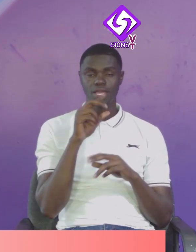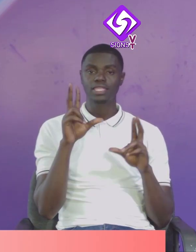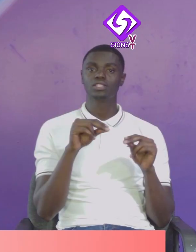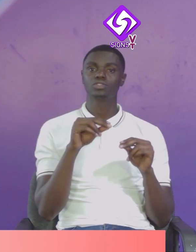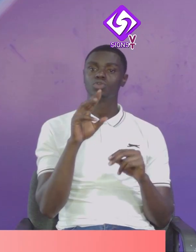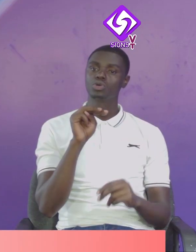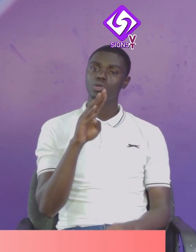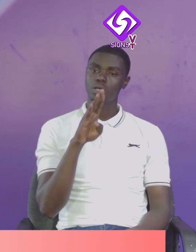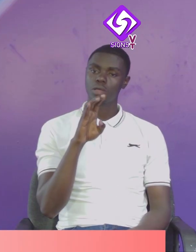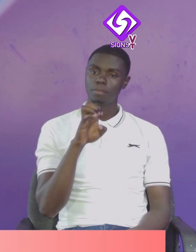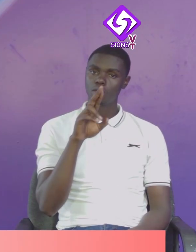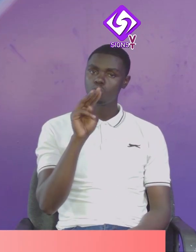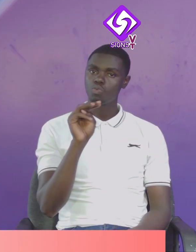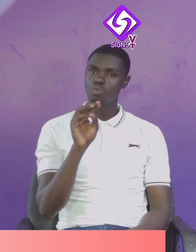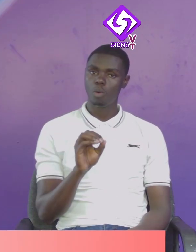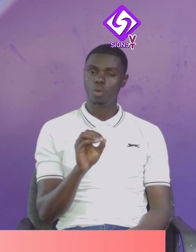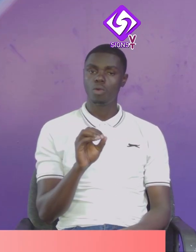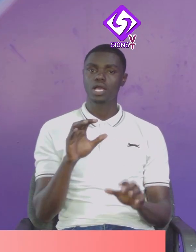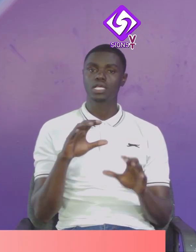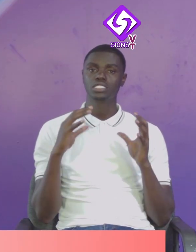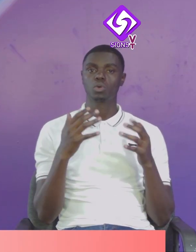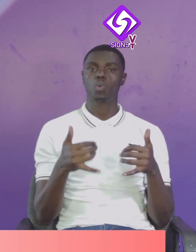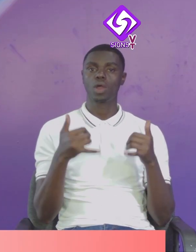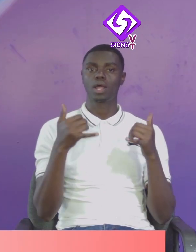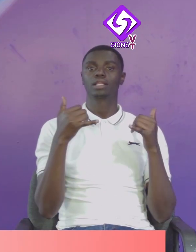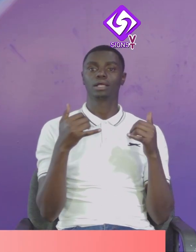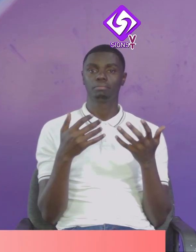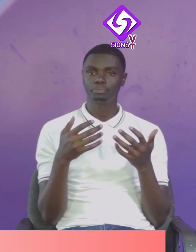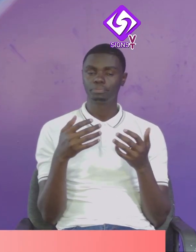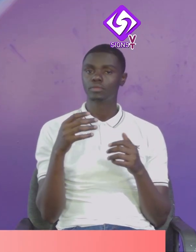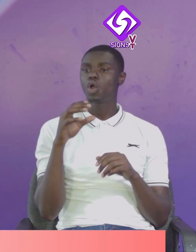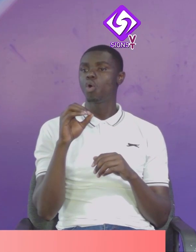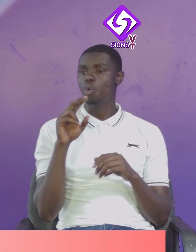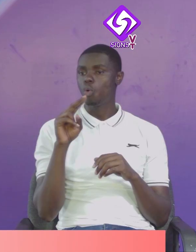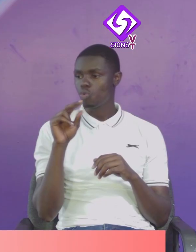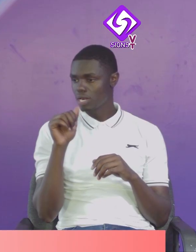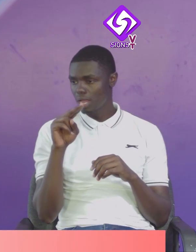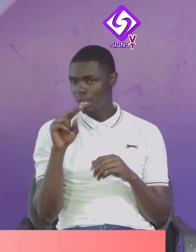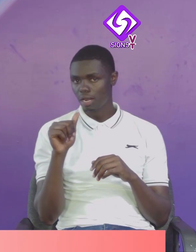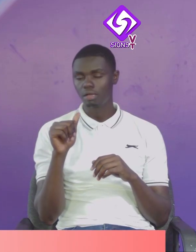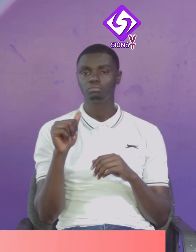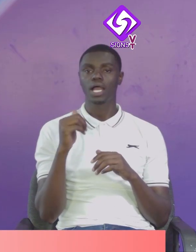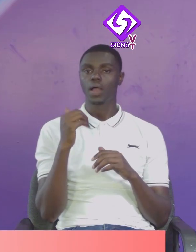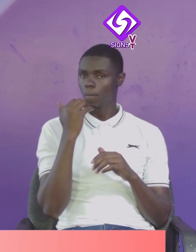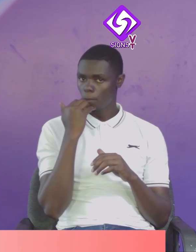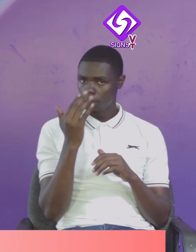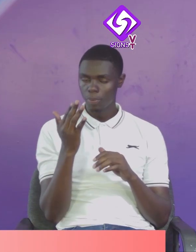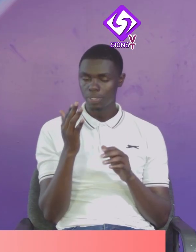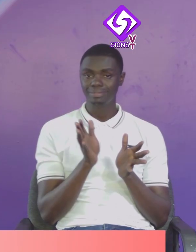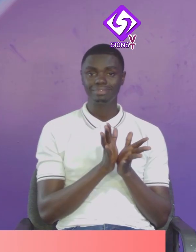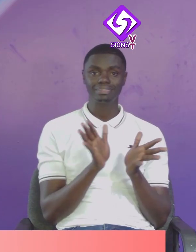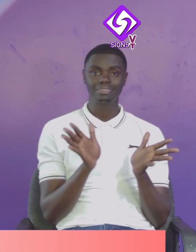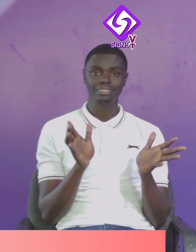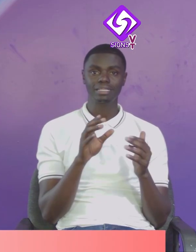Mbeumo, as far as World Cup is concerned. No Andre Onana as far as World Cup is concerned. And generally,